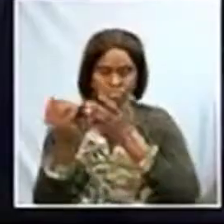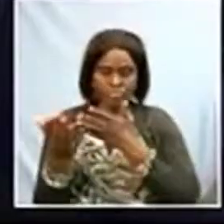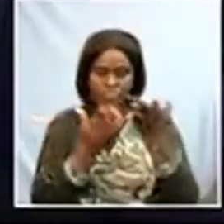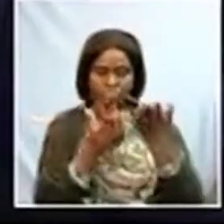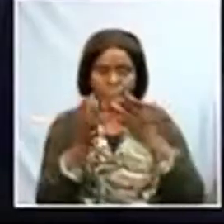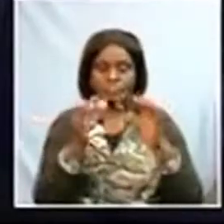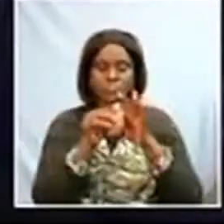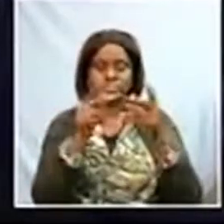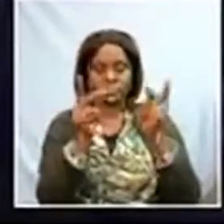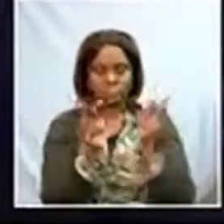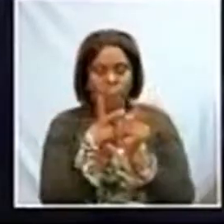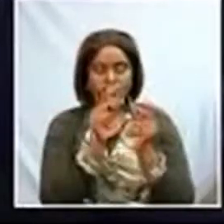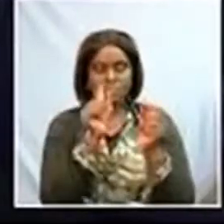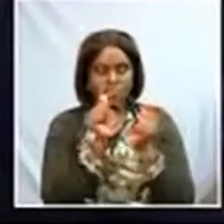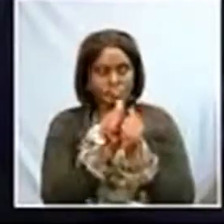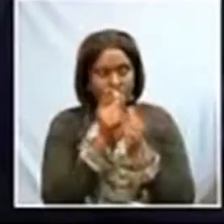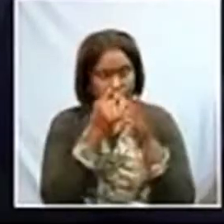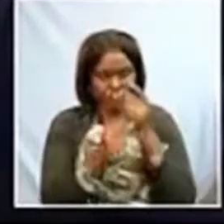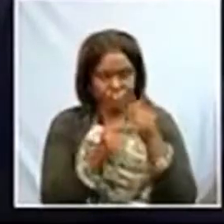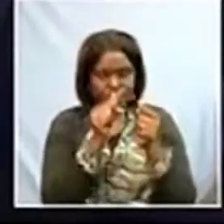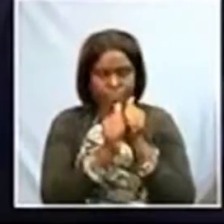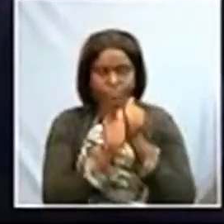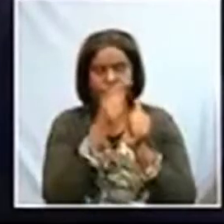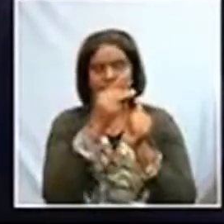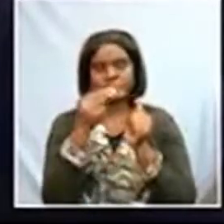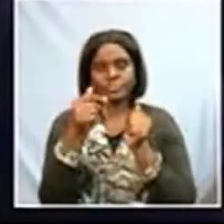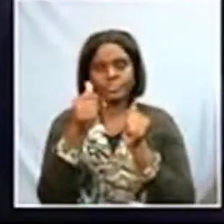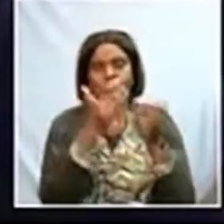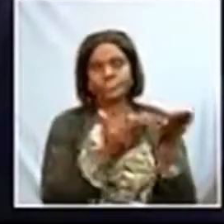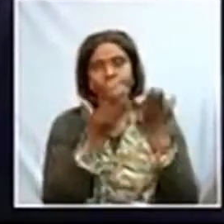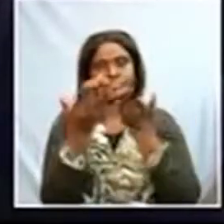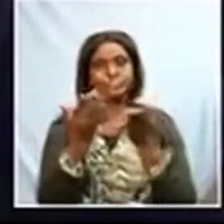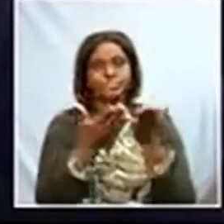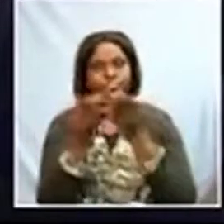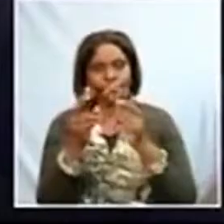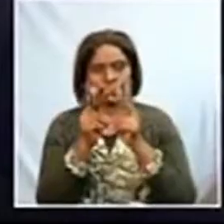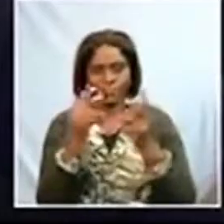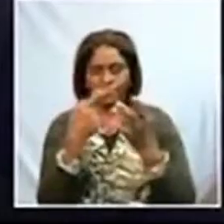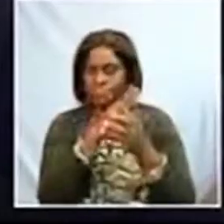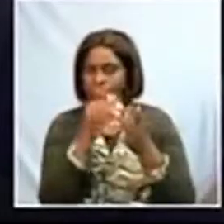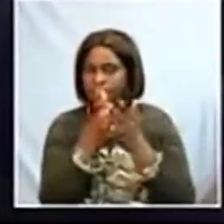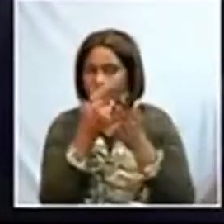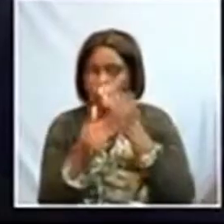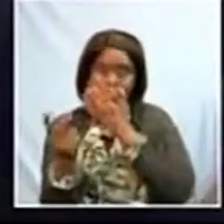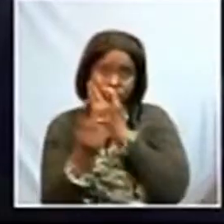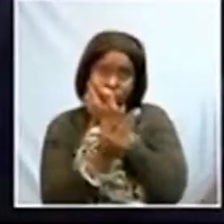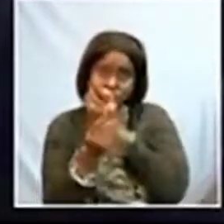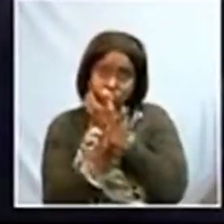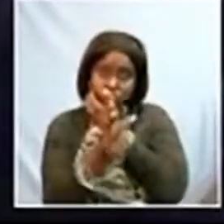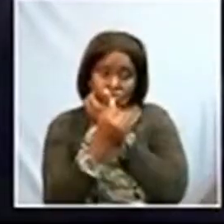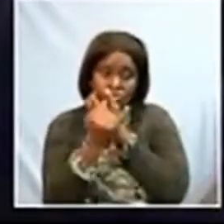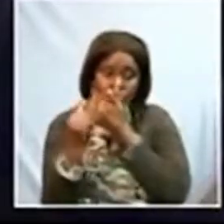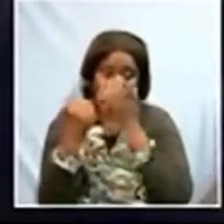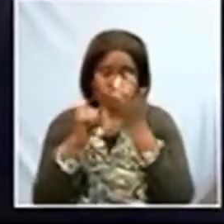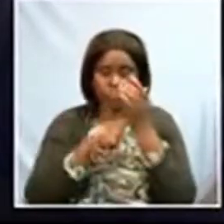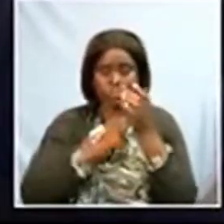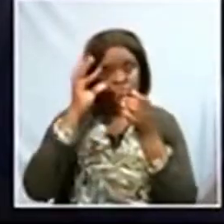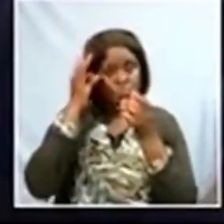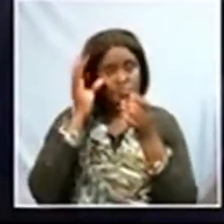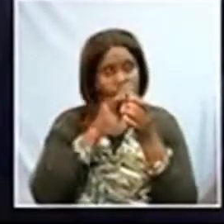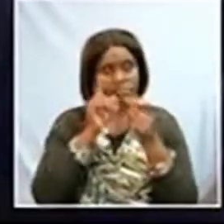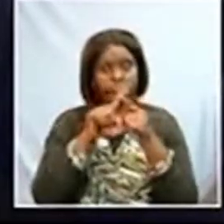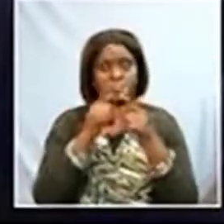site and the pace at which the material was being delivered. So those were the 2 main issues that we noted. Yeah,